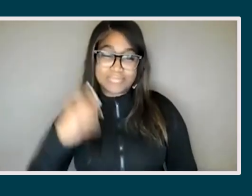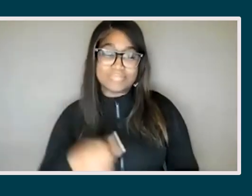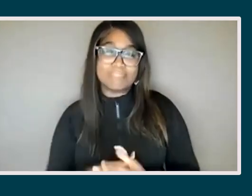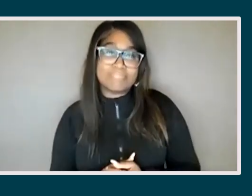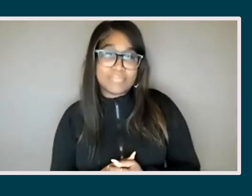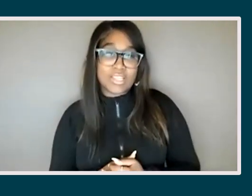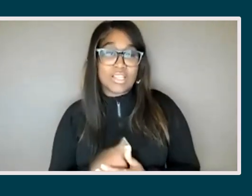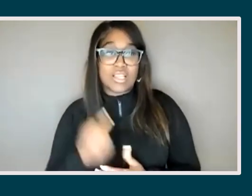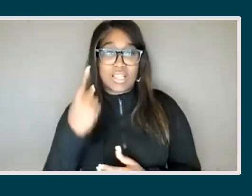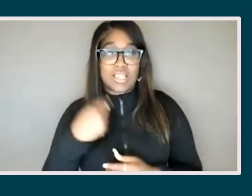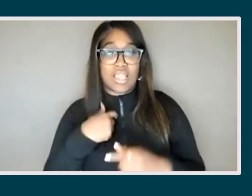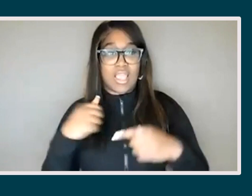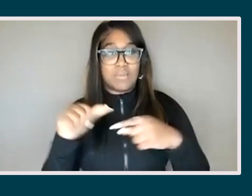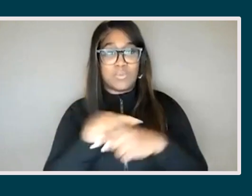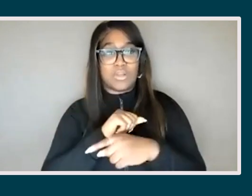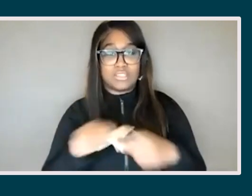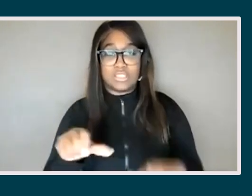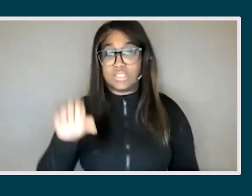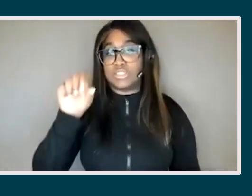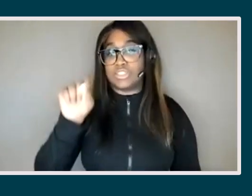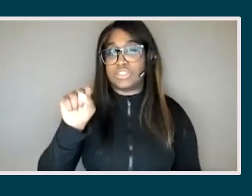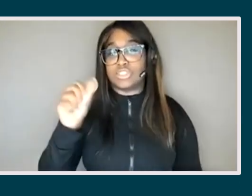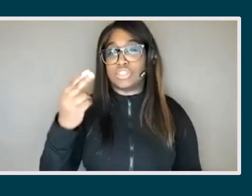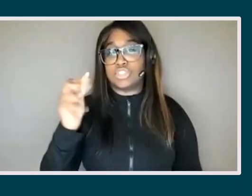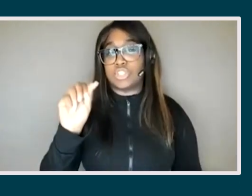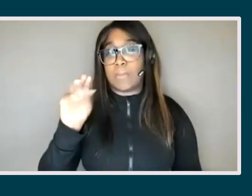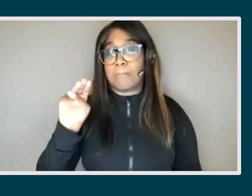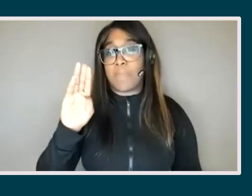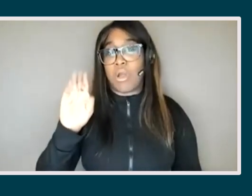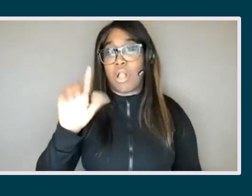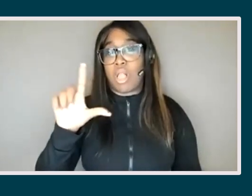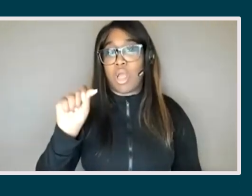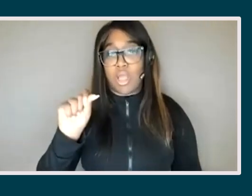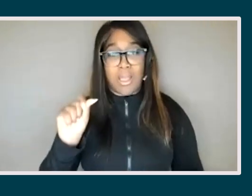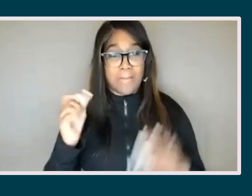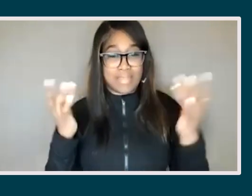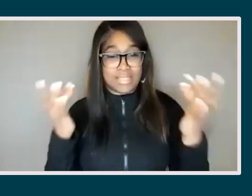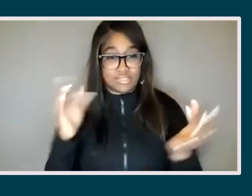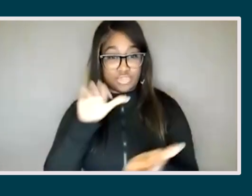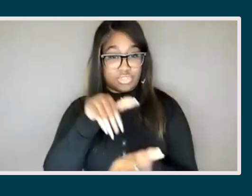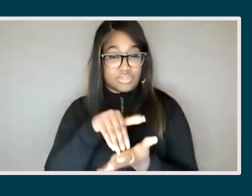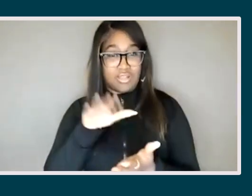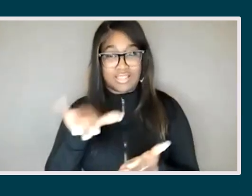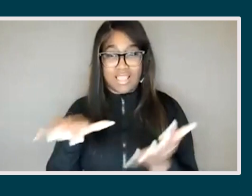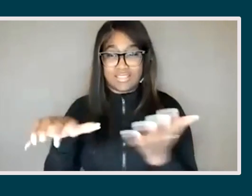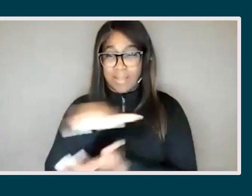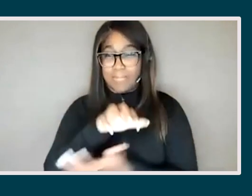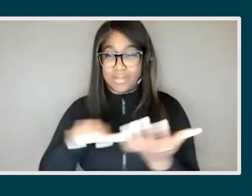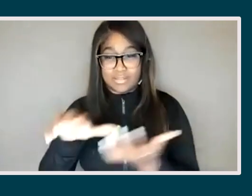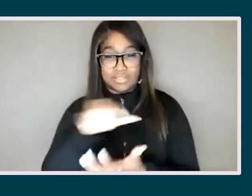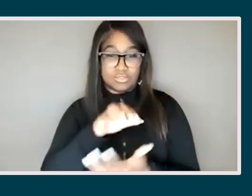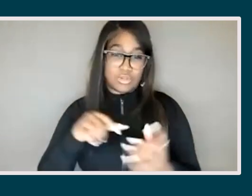I practice at a Shambhala meditation center, which is essentially a combination of Buddhist